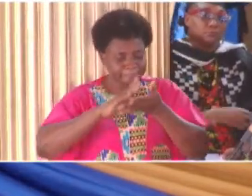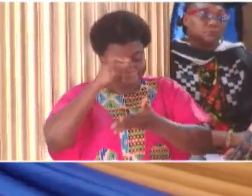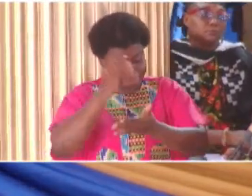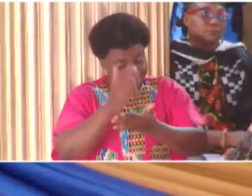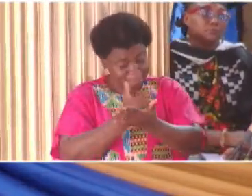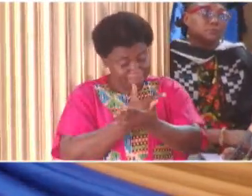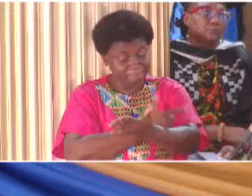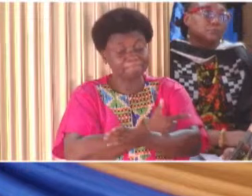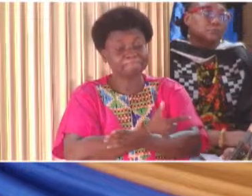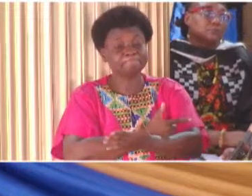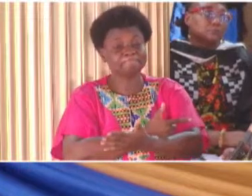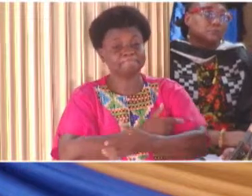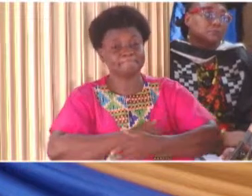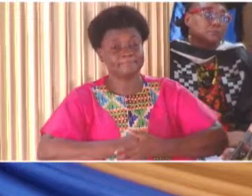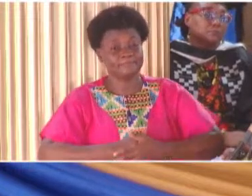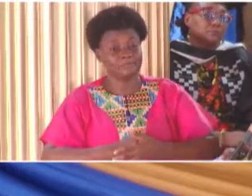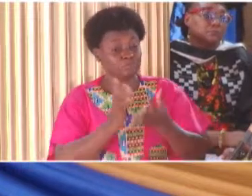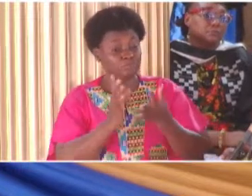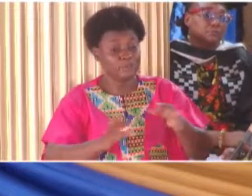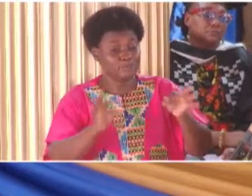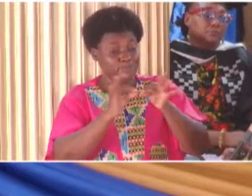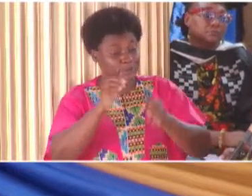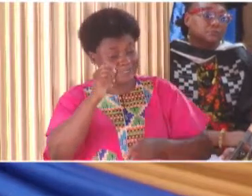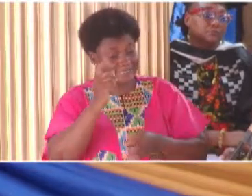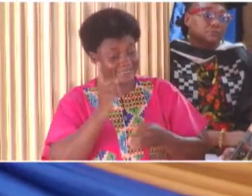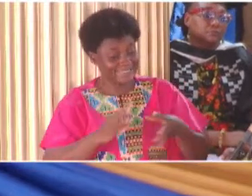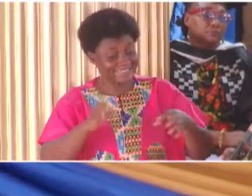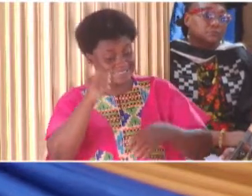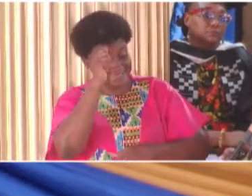them. Distinguished ladies and gentlemen,